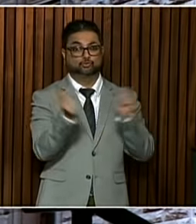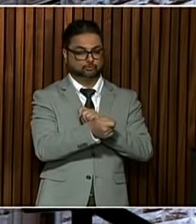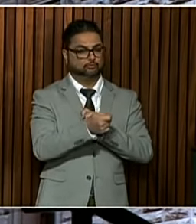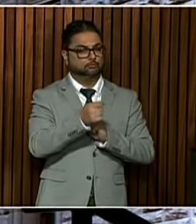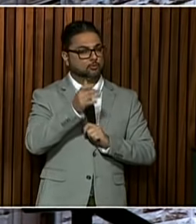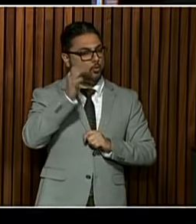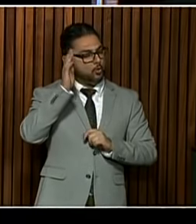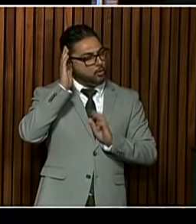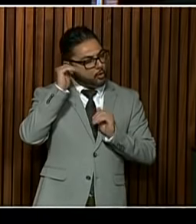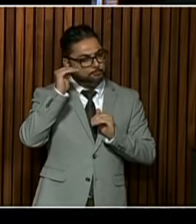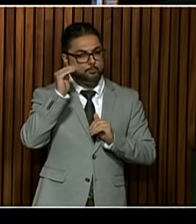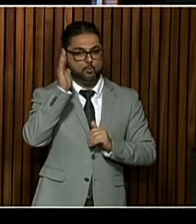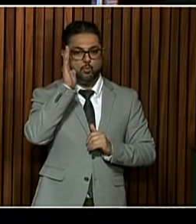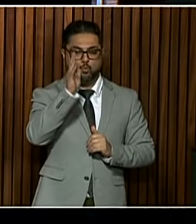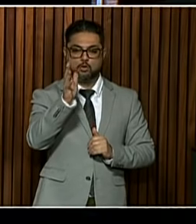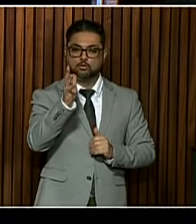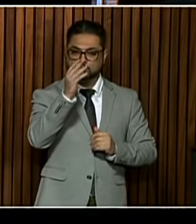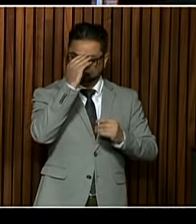time.